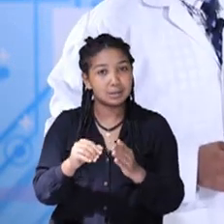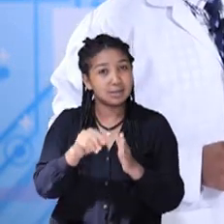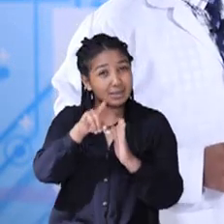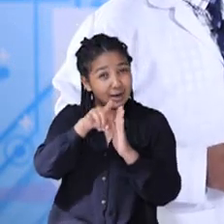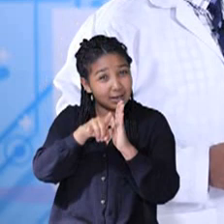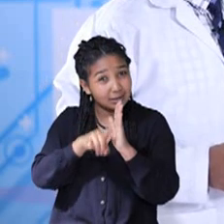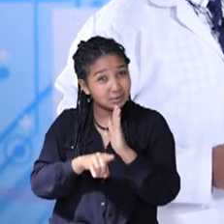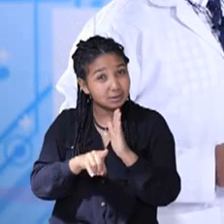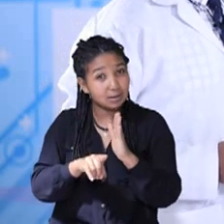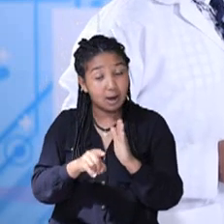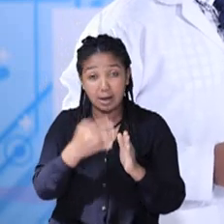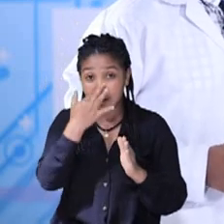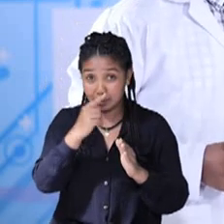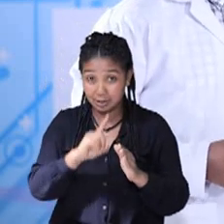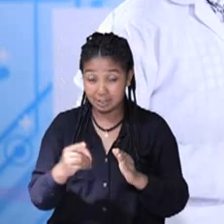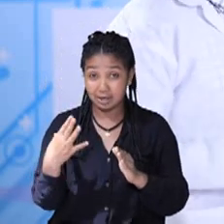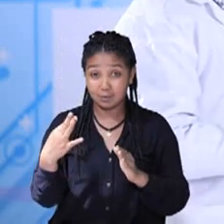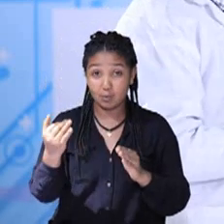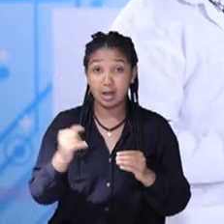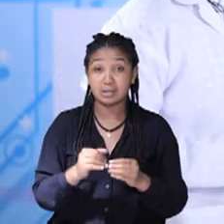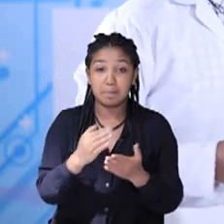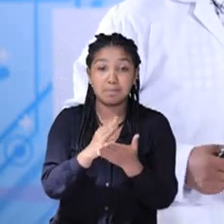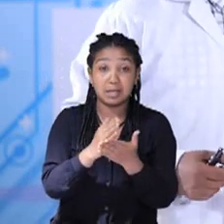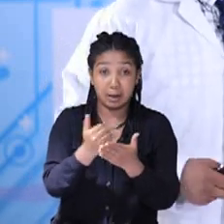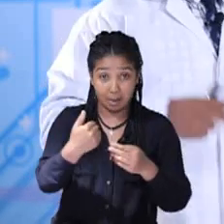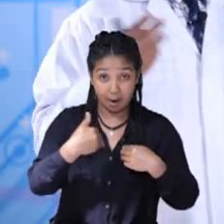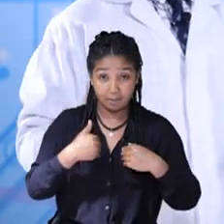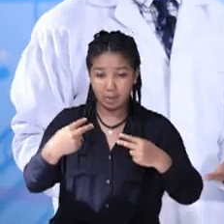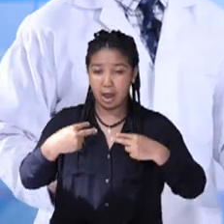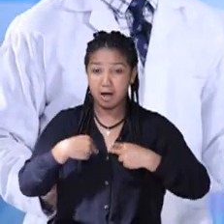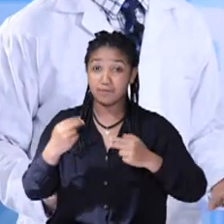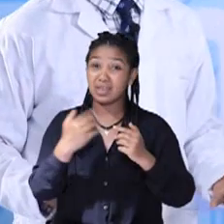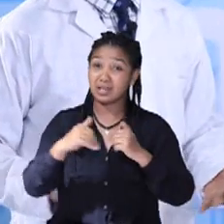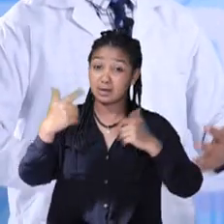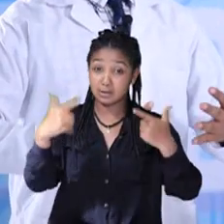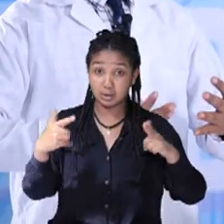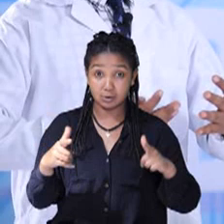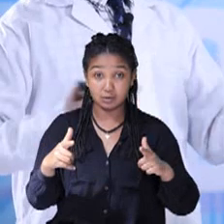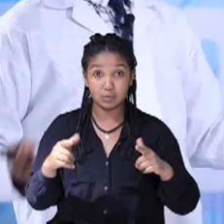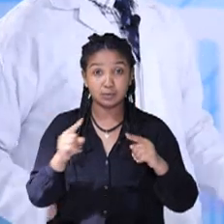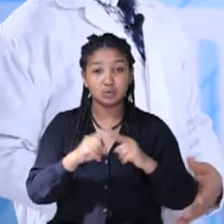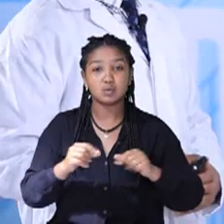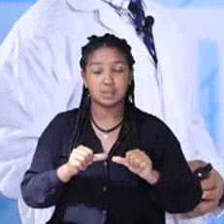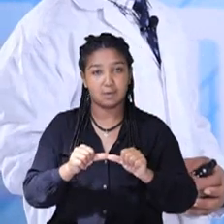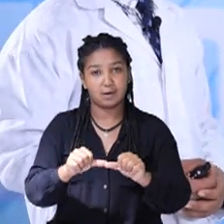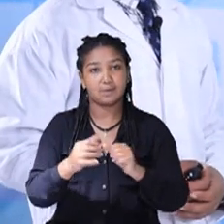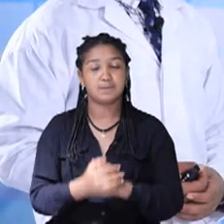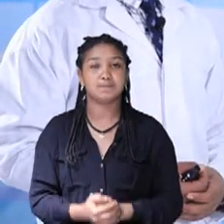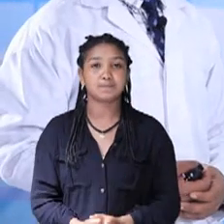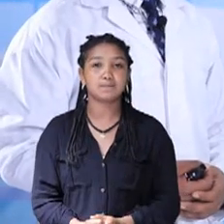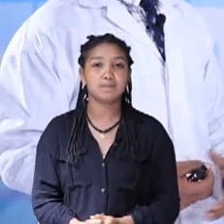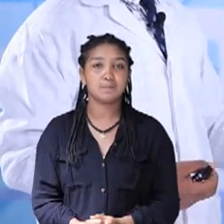well adapted, but individuals at medium values have a greater chance to survive.